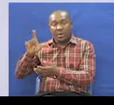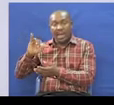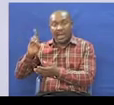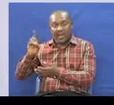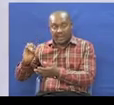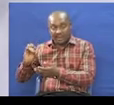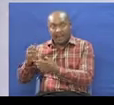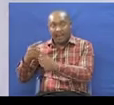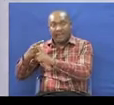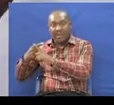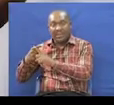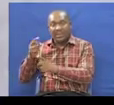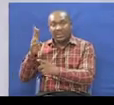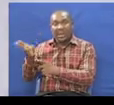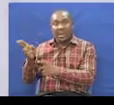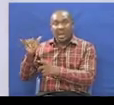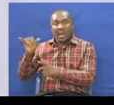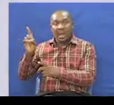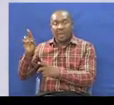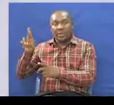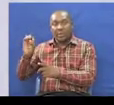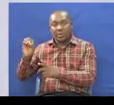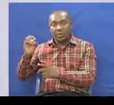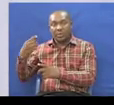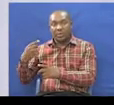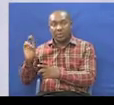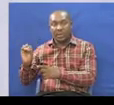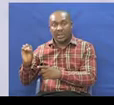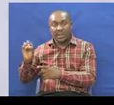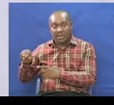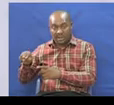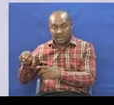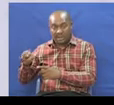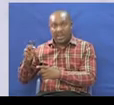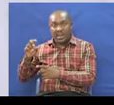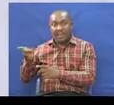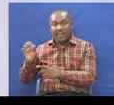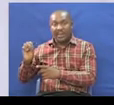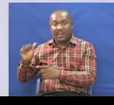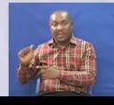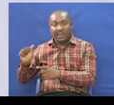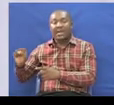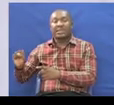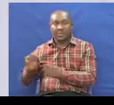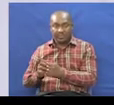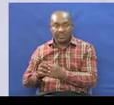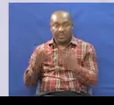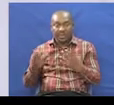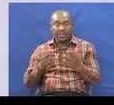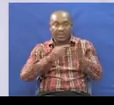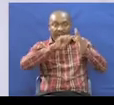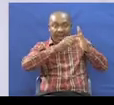hydrogen gas. And then this is the Wade equation. How can you write the formula equation from this Wade equation? We write